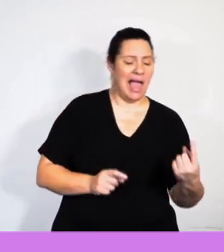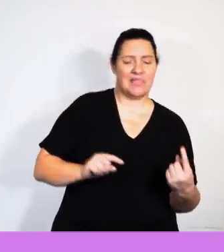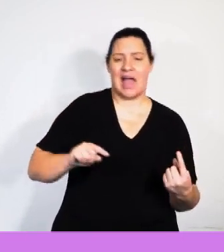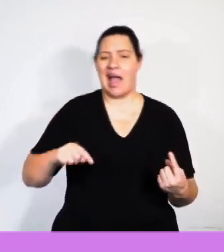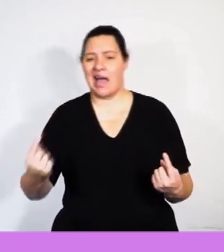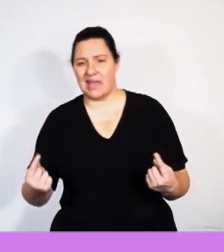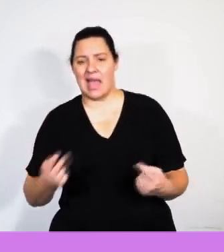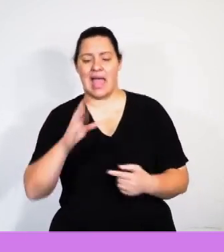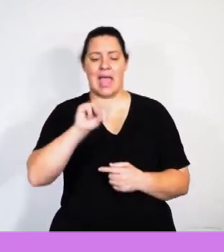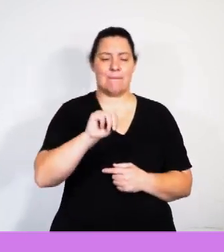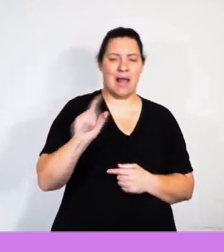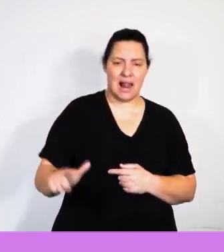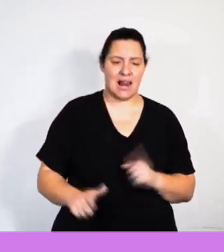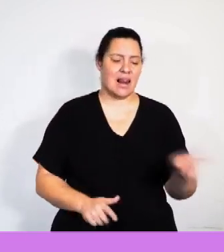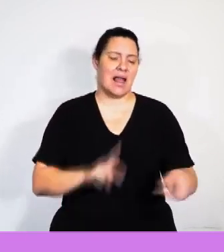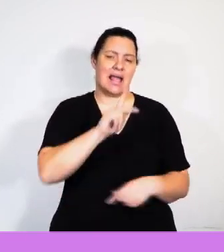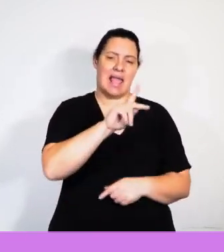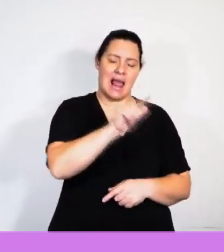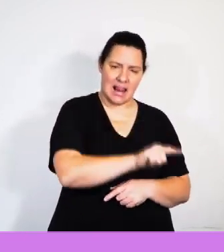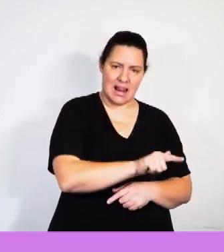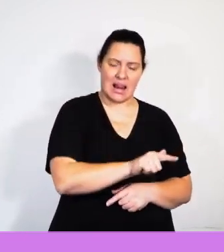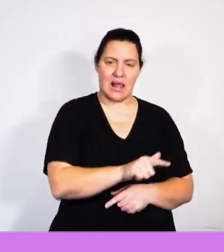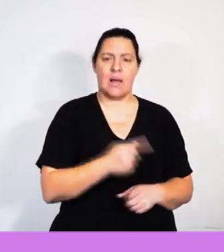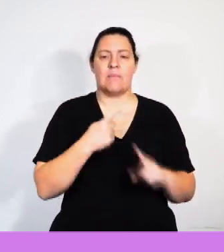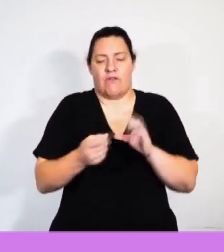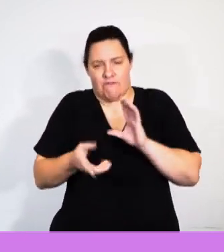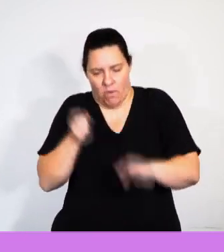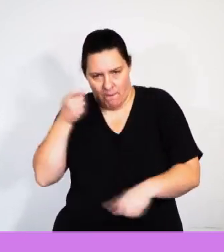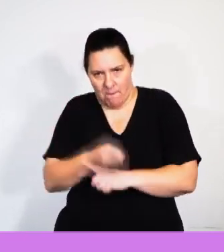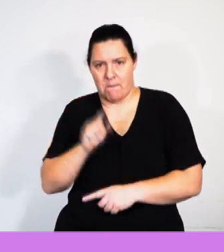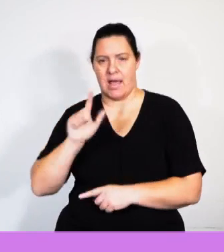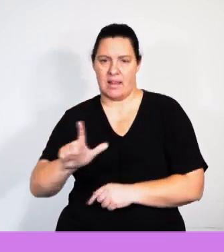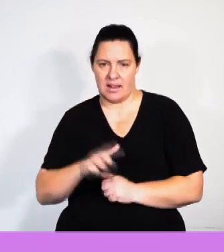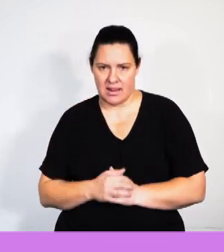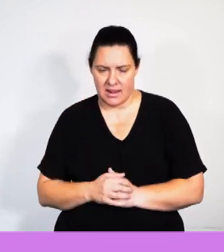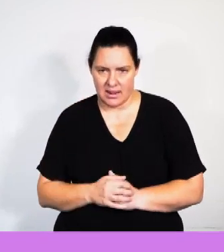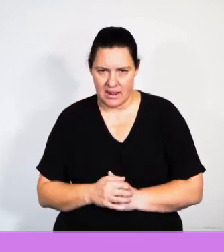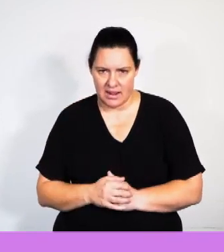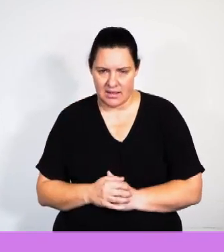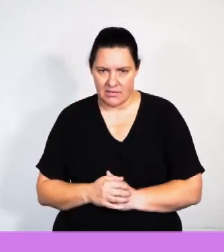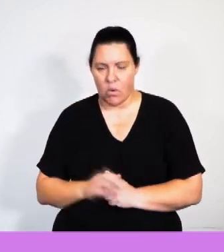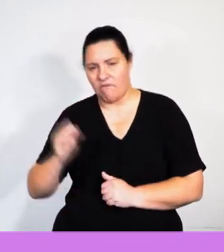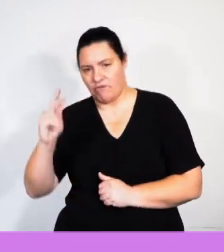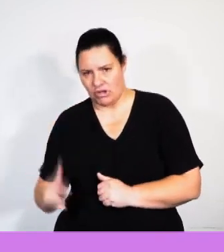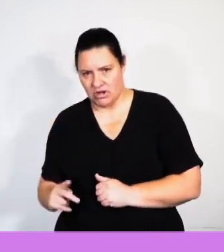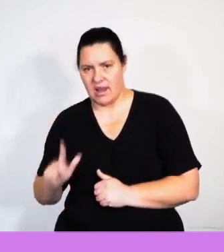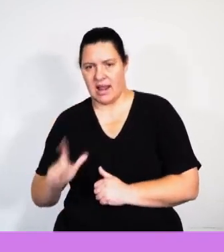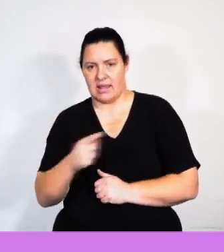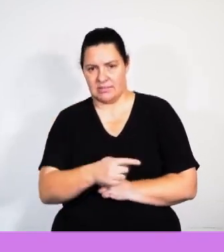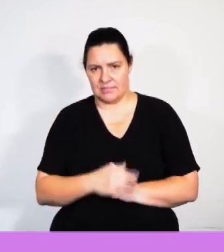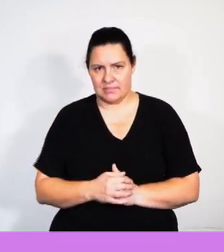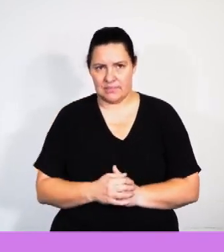Other units such as milliliters, kiloliters are multiples of or fraction of